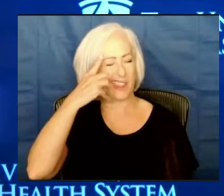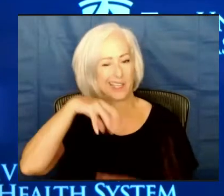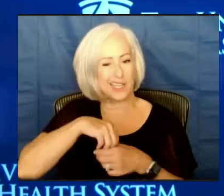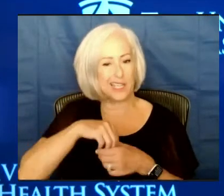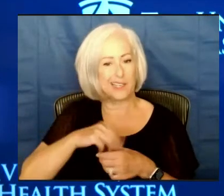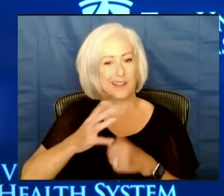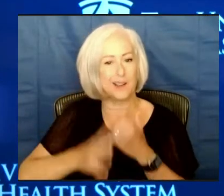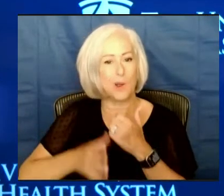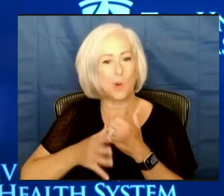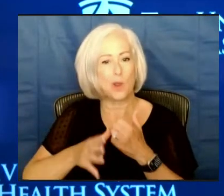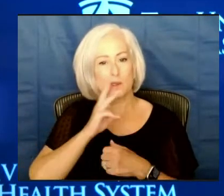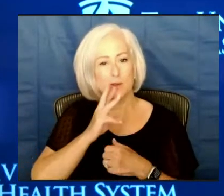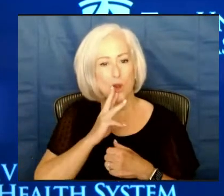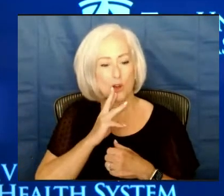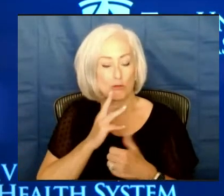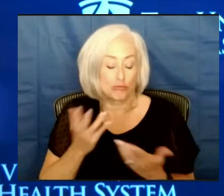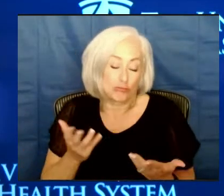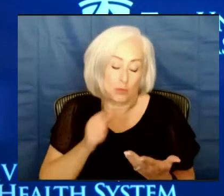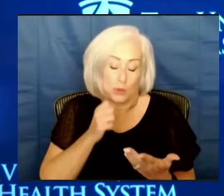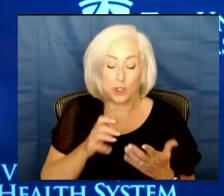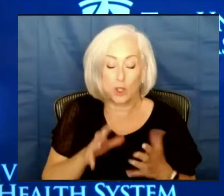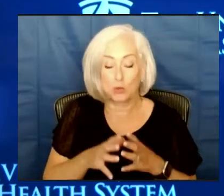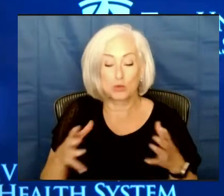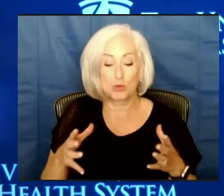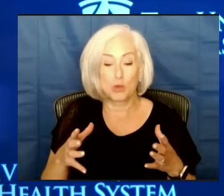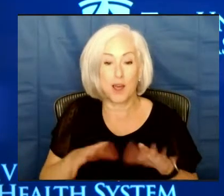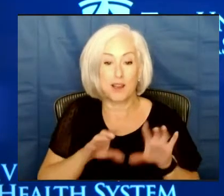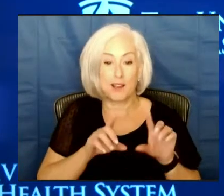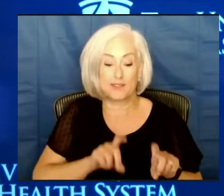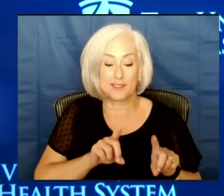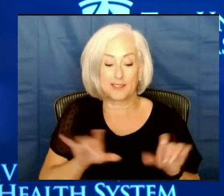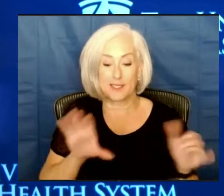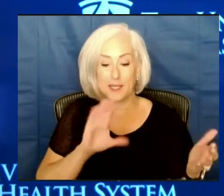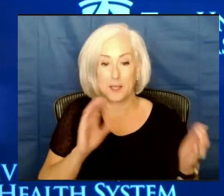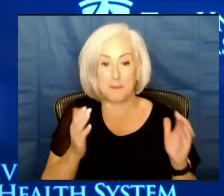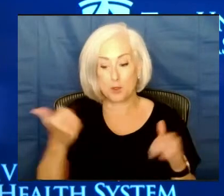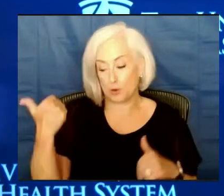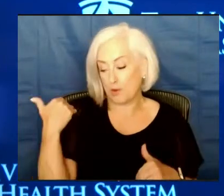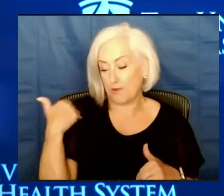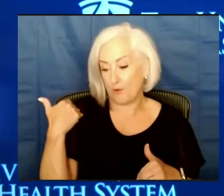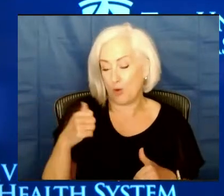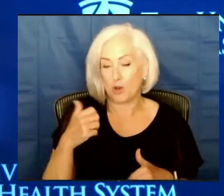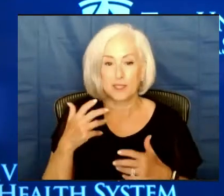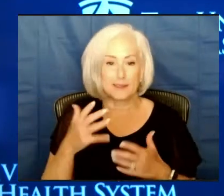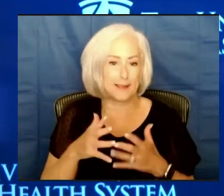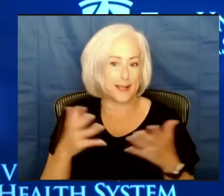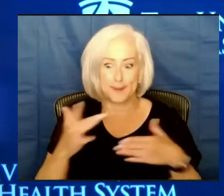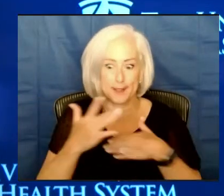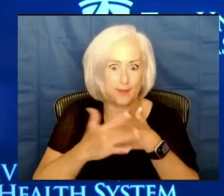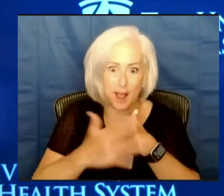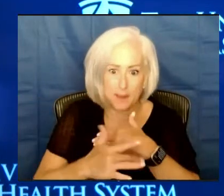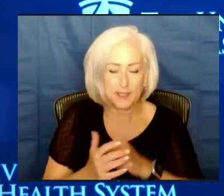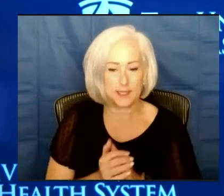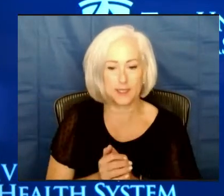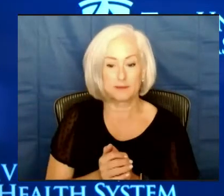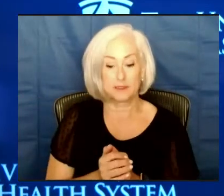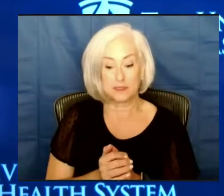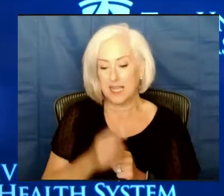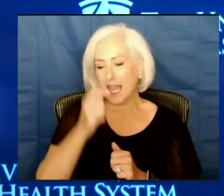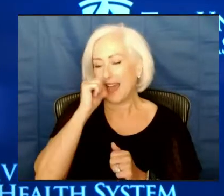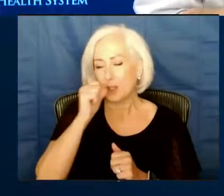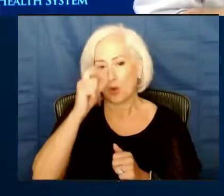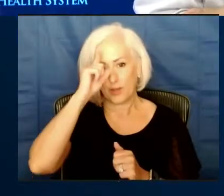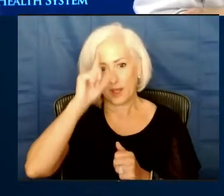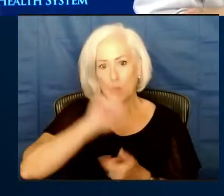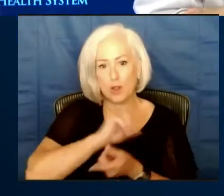much testing as we even used to or have as much availability. I don't think it's going to change the nature of the pandemic, Hawkeye. I mean, I